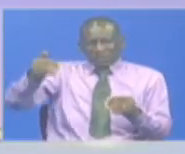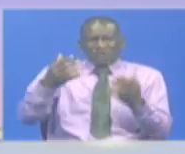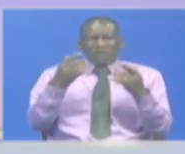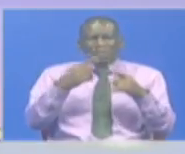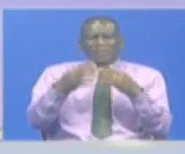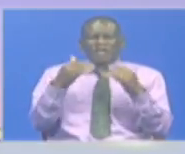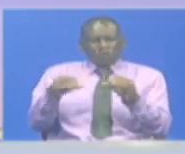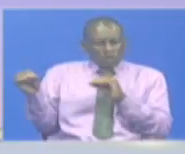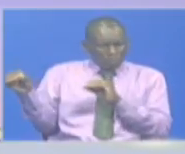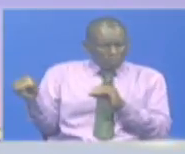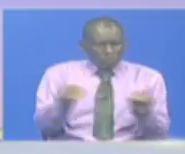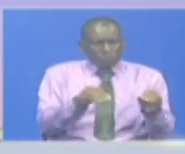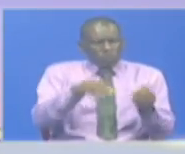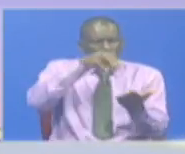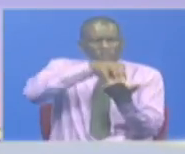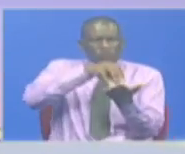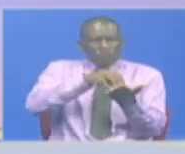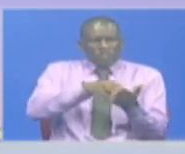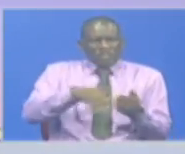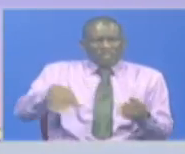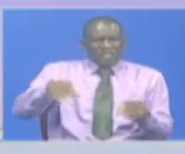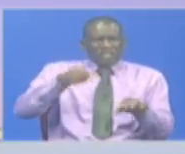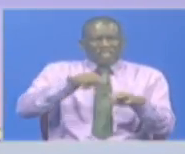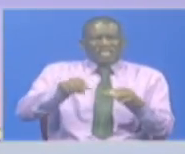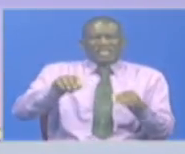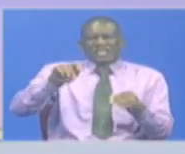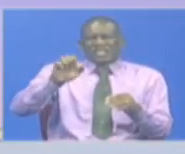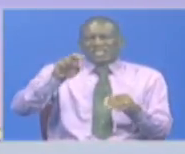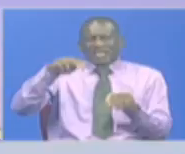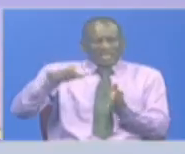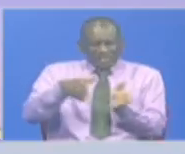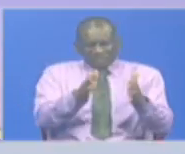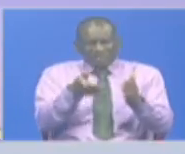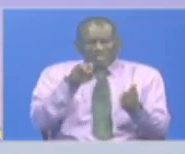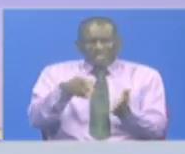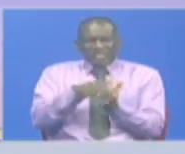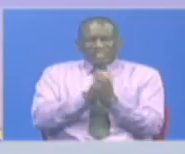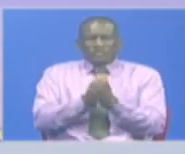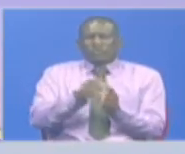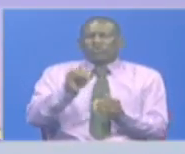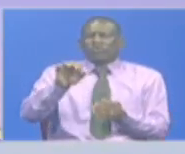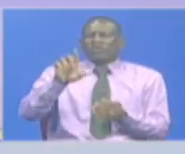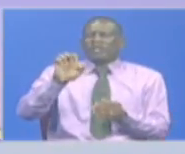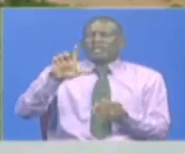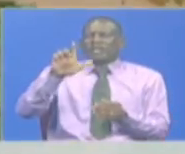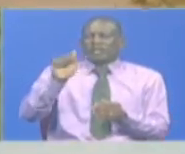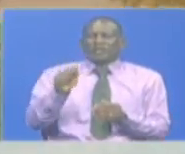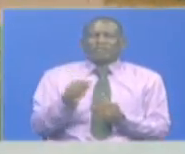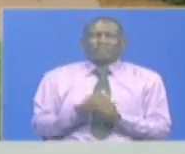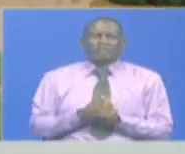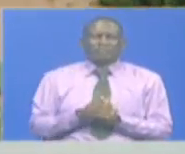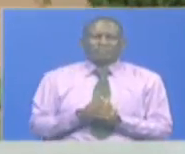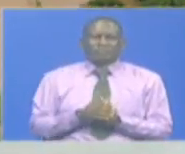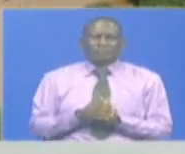you to the situation around the Tana River. Here is Leila Mohammed's report.